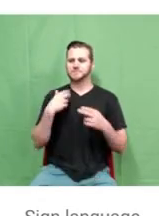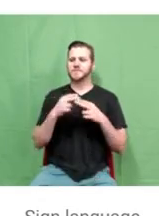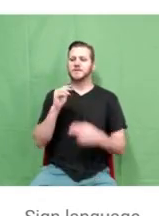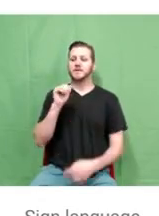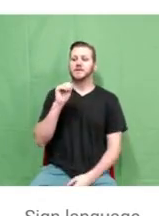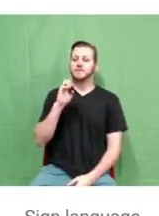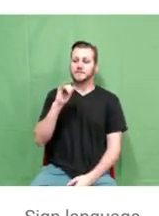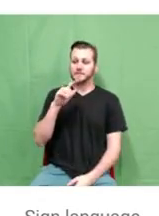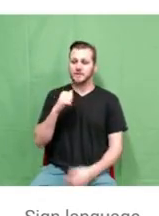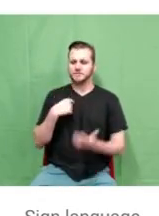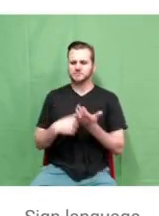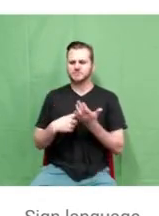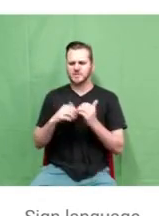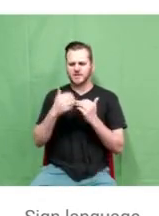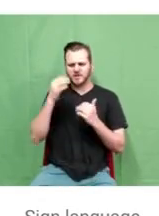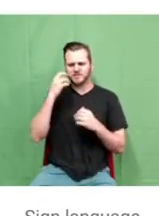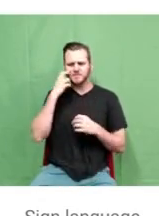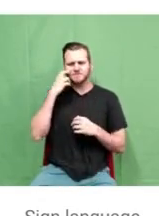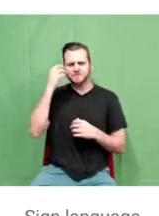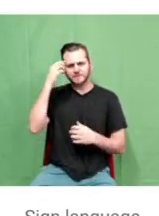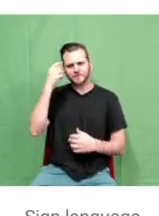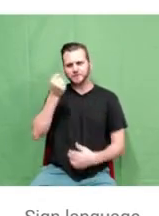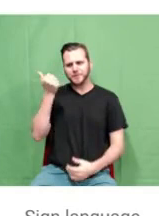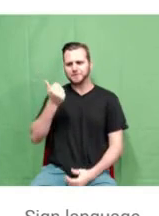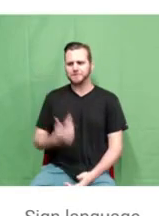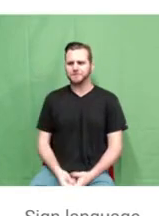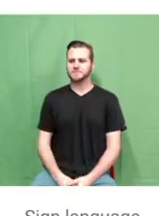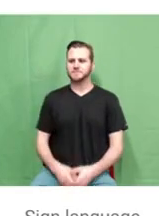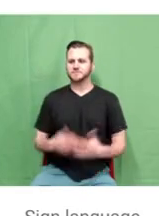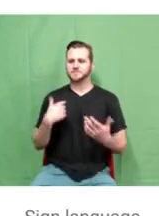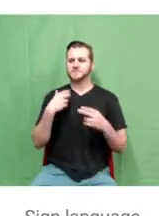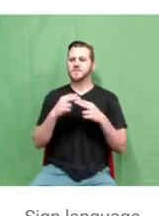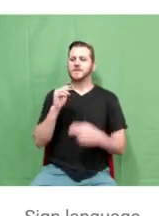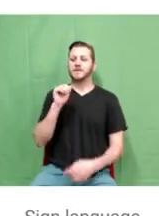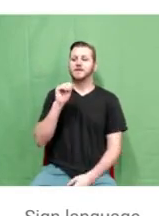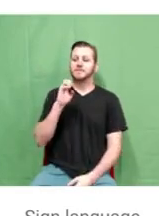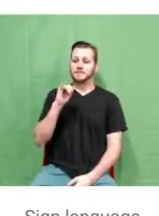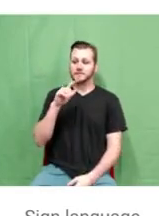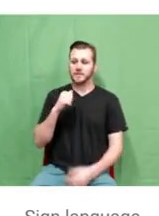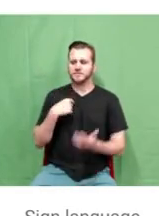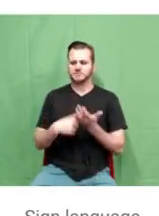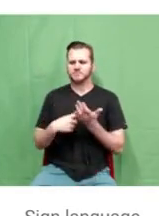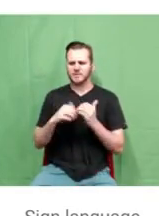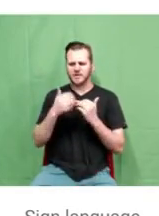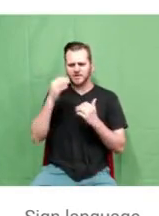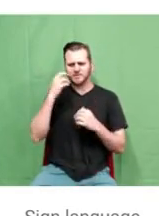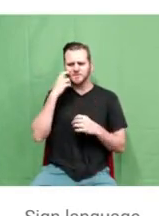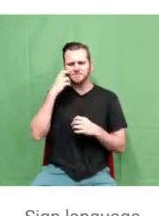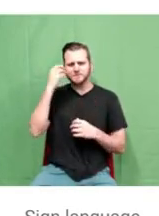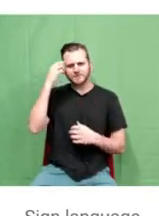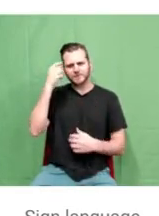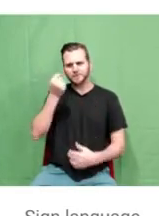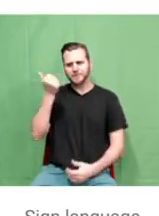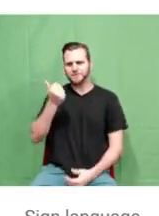this one. The variety is really like stunning. And in fact, for instance, to say hi in sign language,